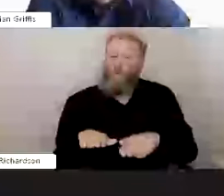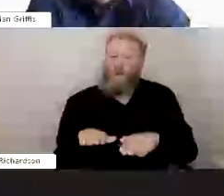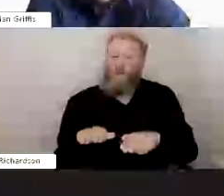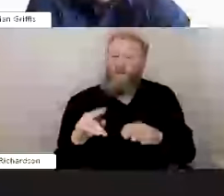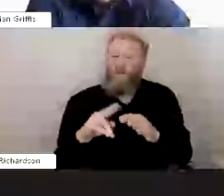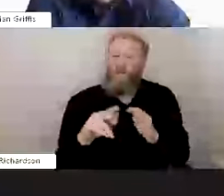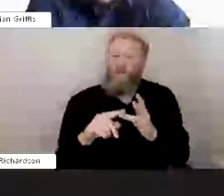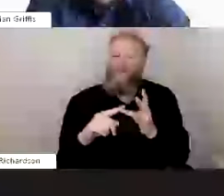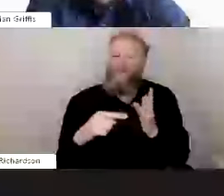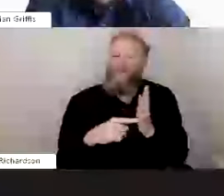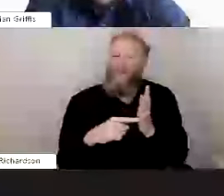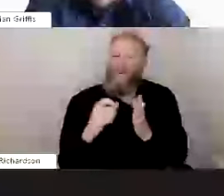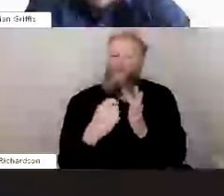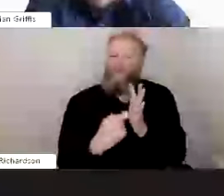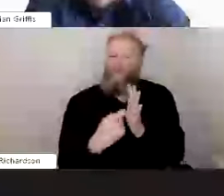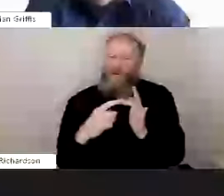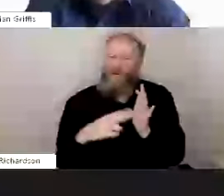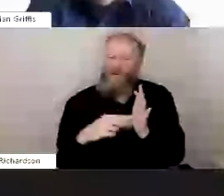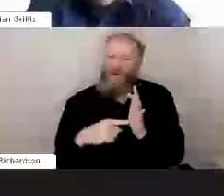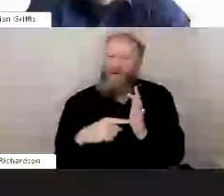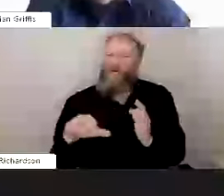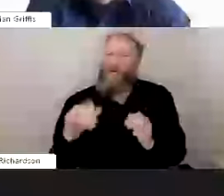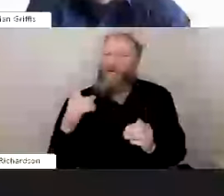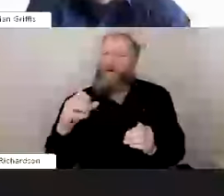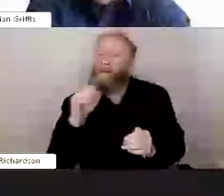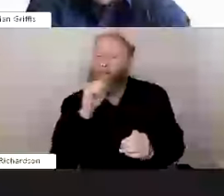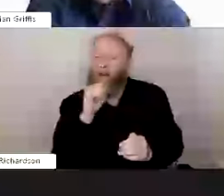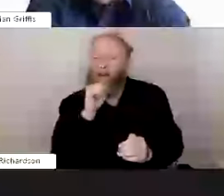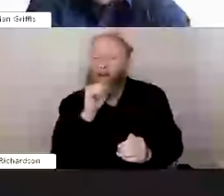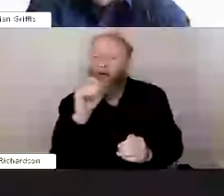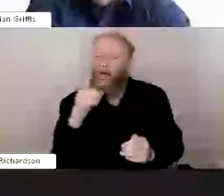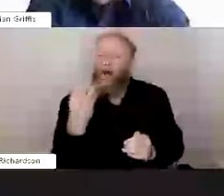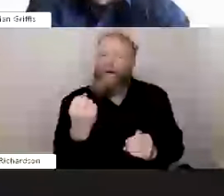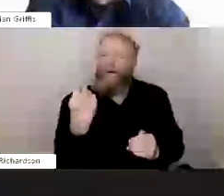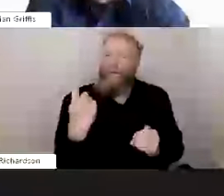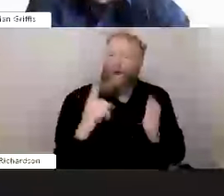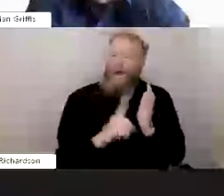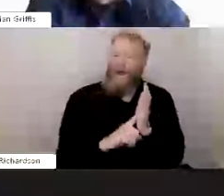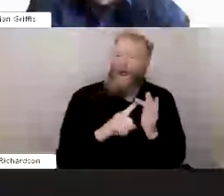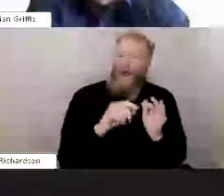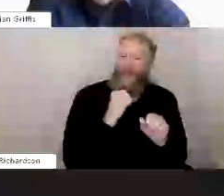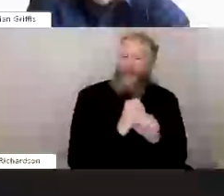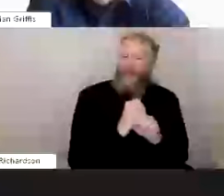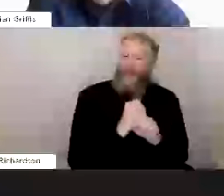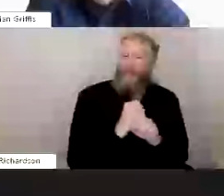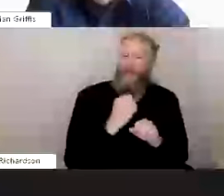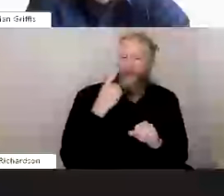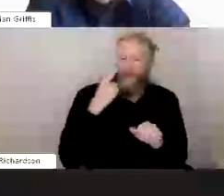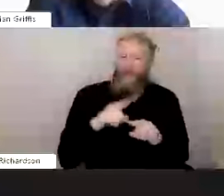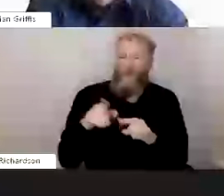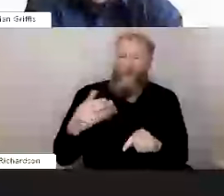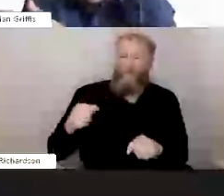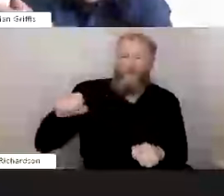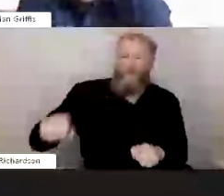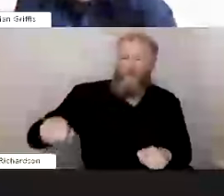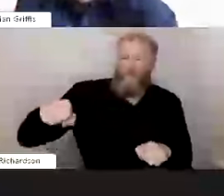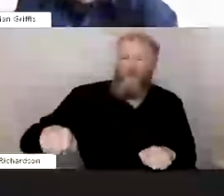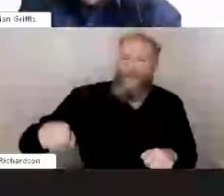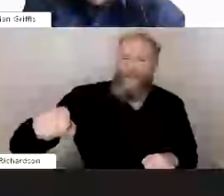male person with one leg who appears to be using a stick, and also because